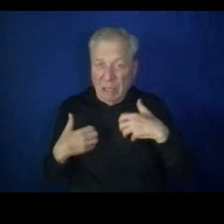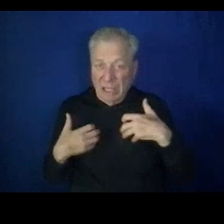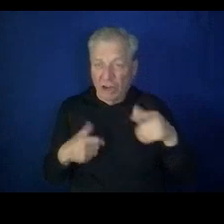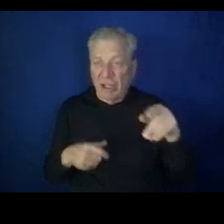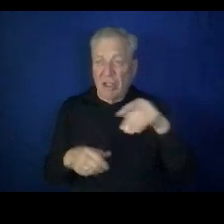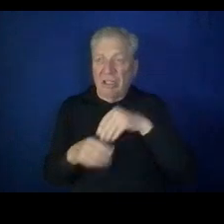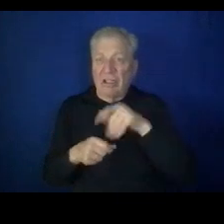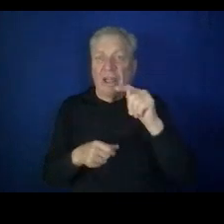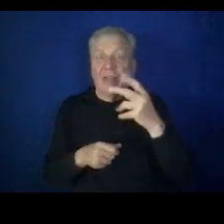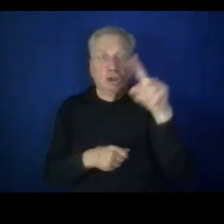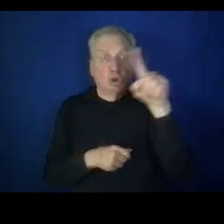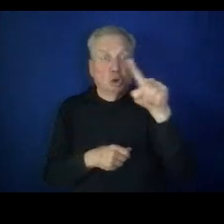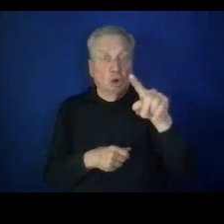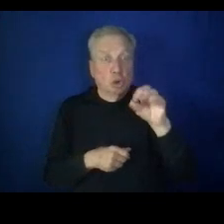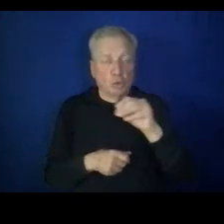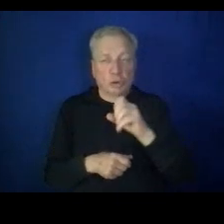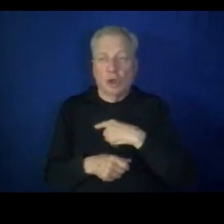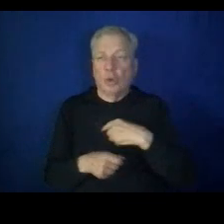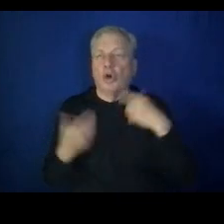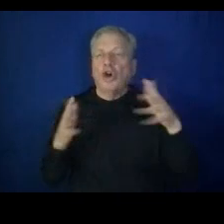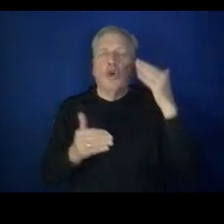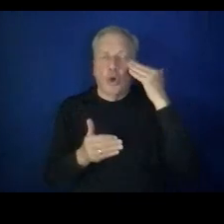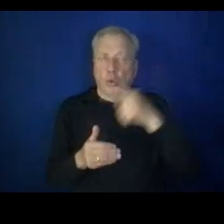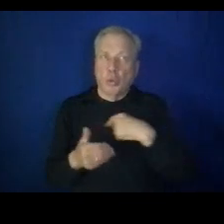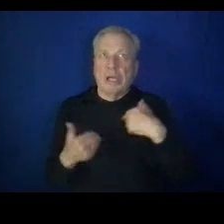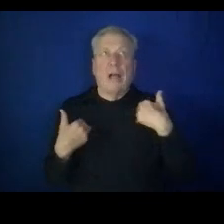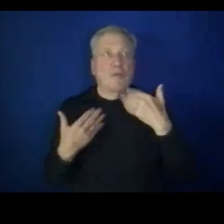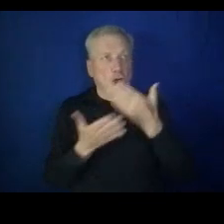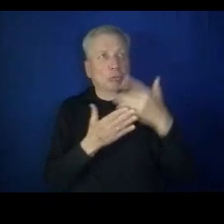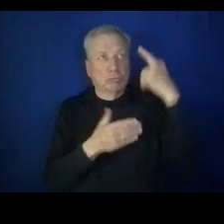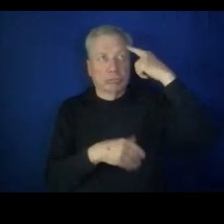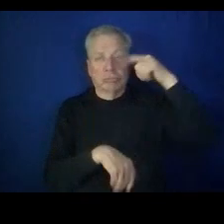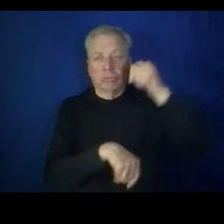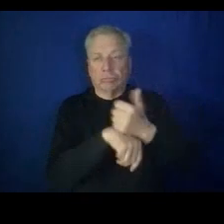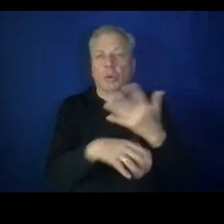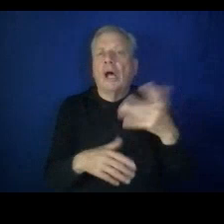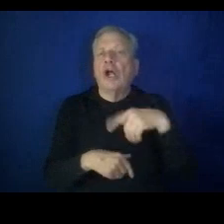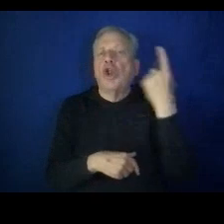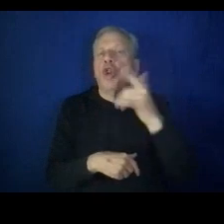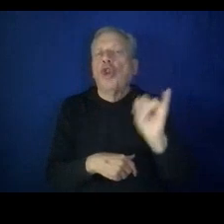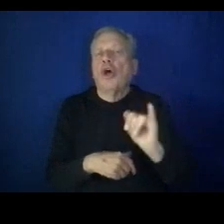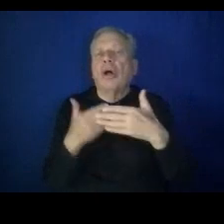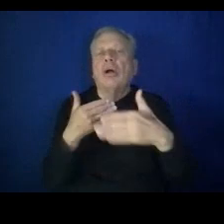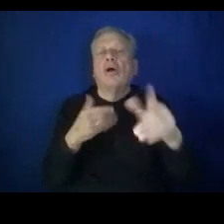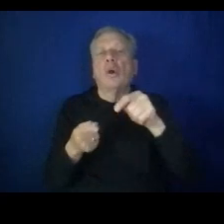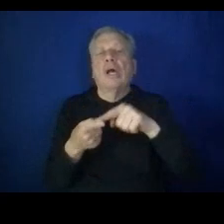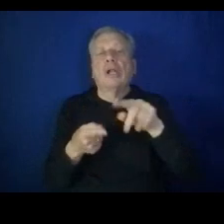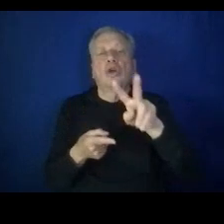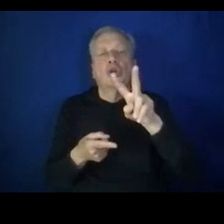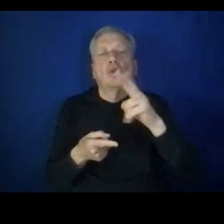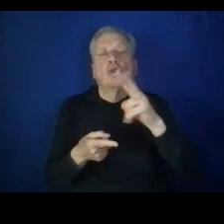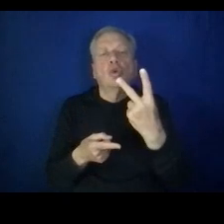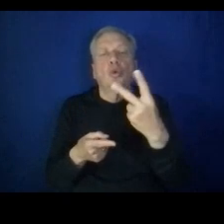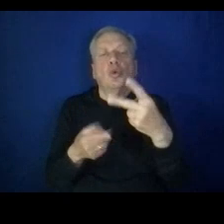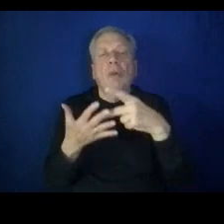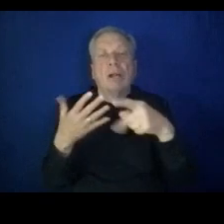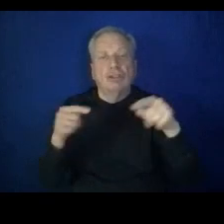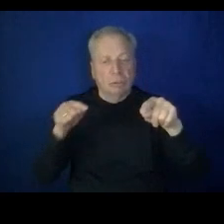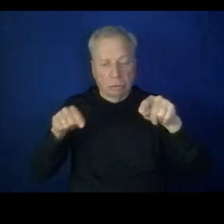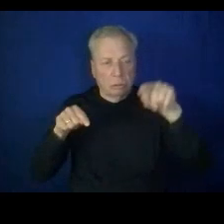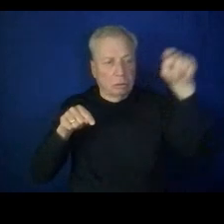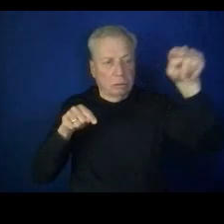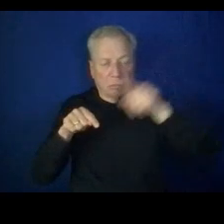in a zoo, and so we know we got a good idea what the DNA is going to look like when the two populations are interbreeding. And we haven't detected that in